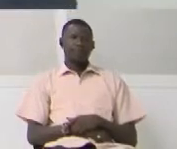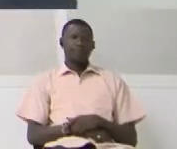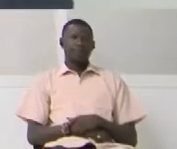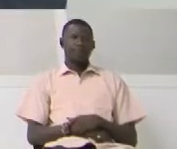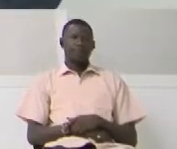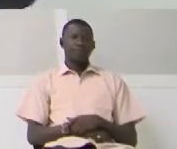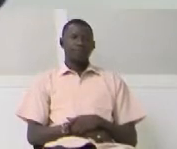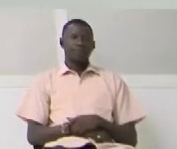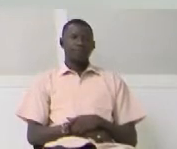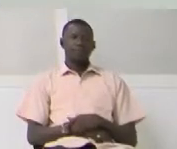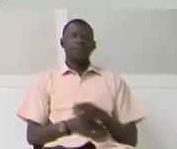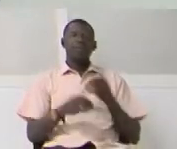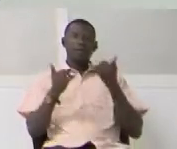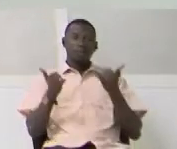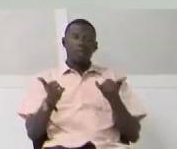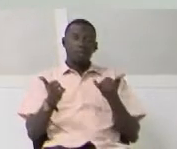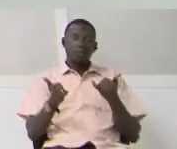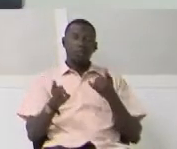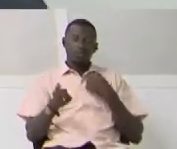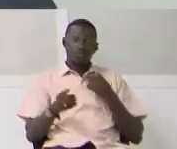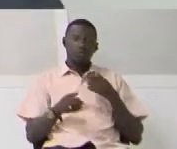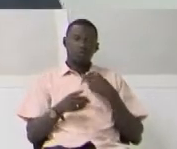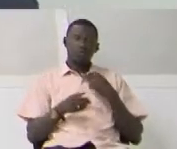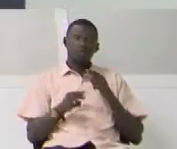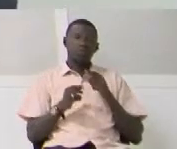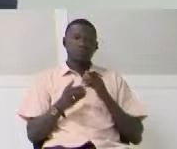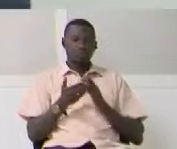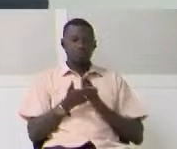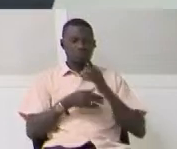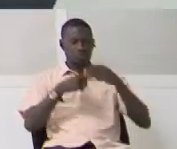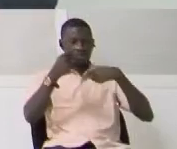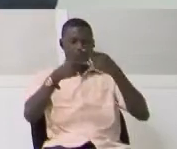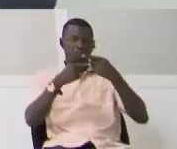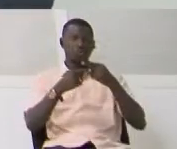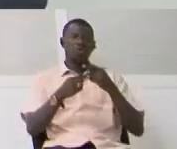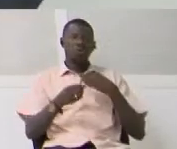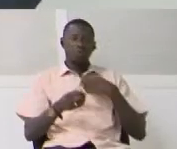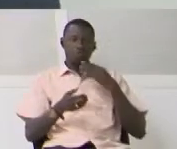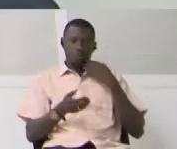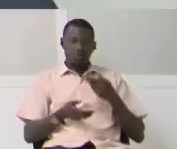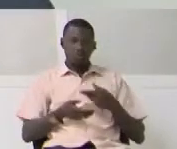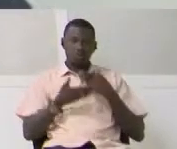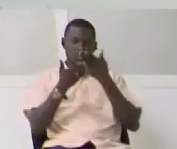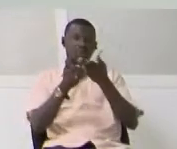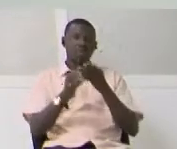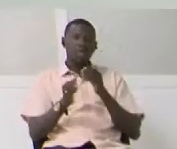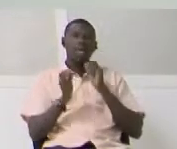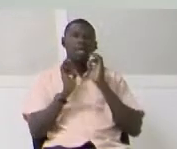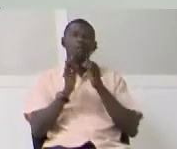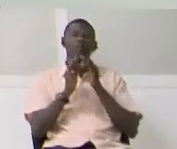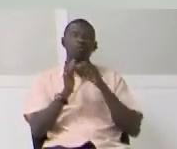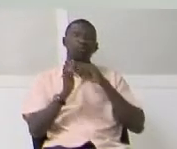Now let us proceed, but before I just want to bring this to your attention.